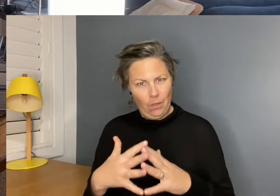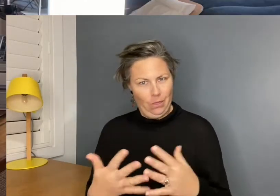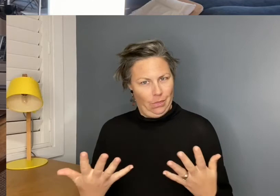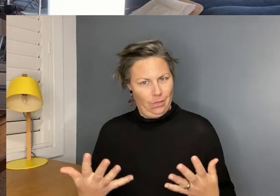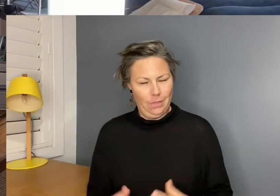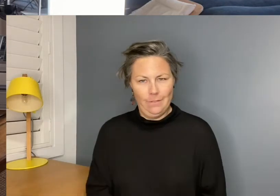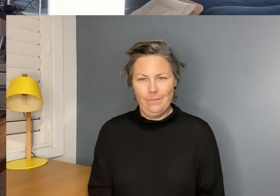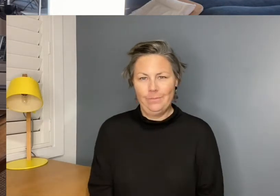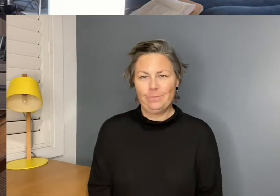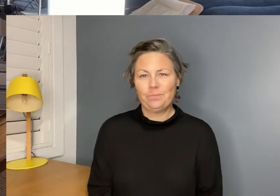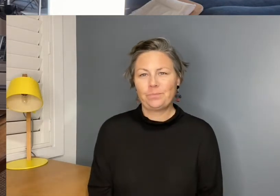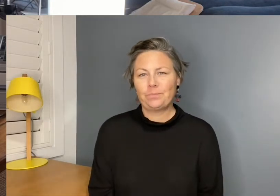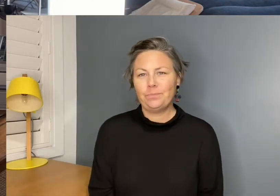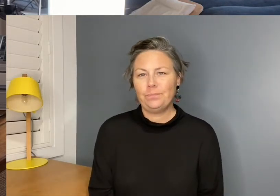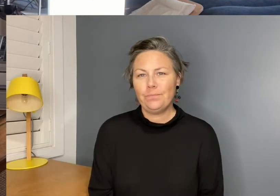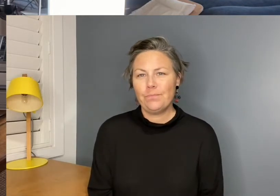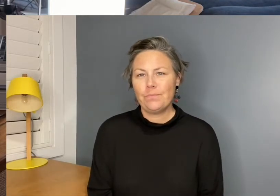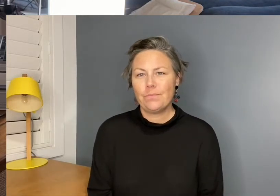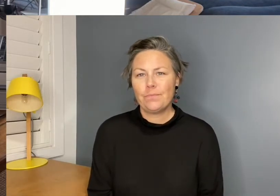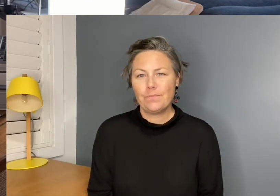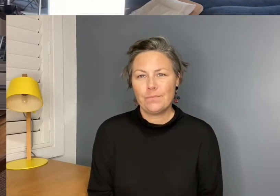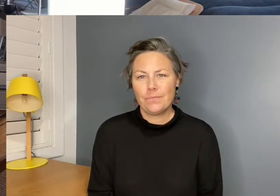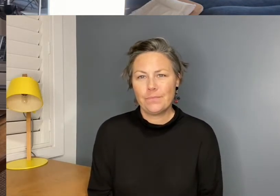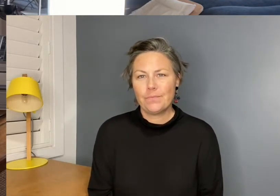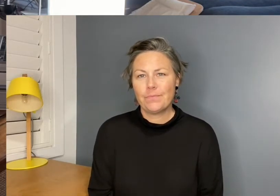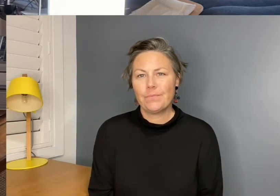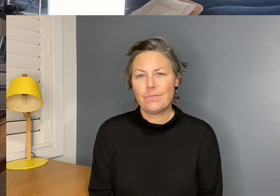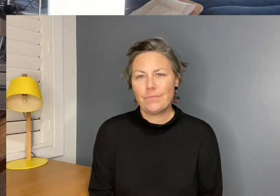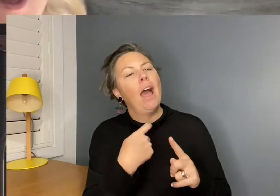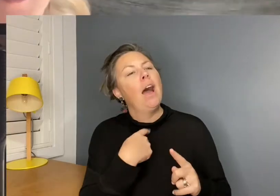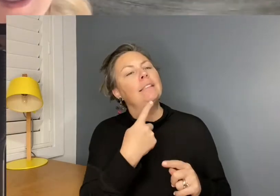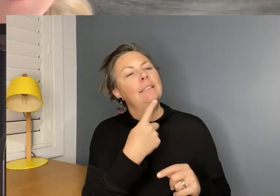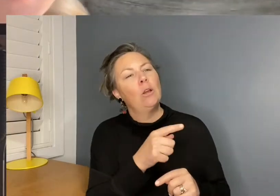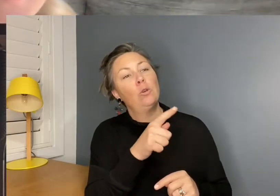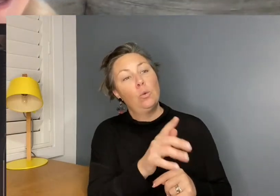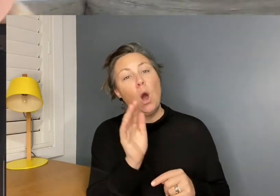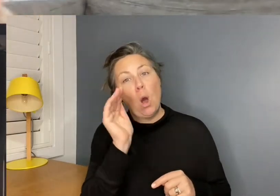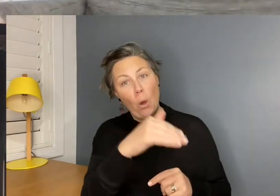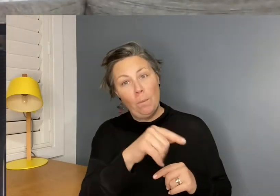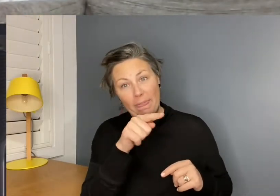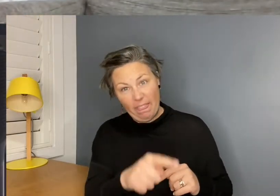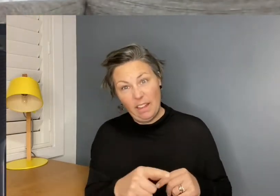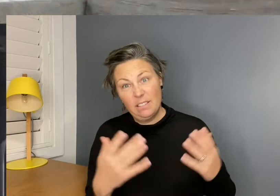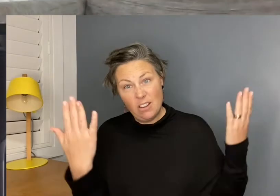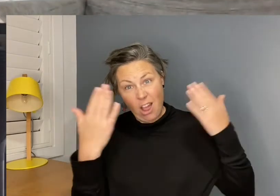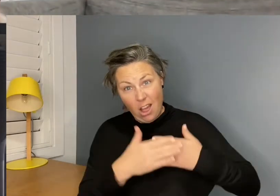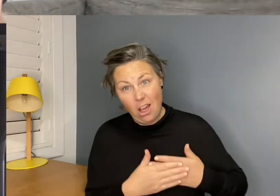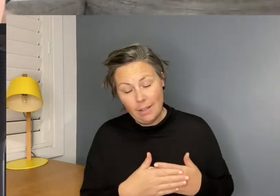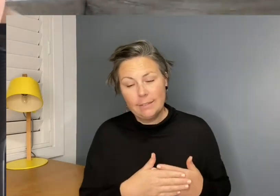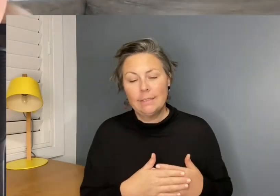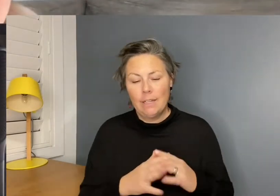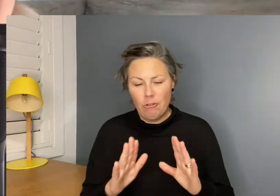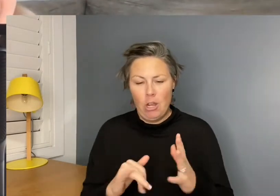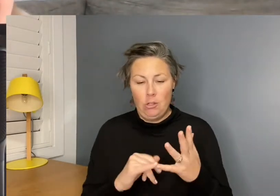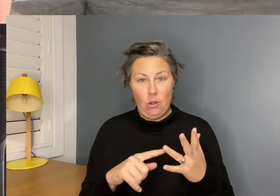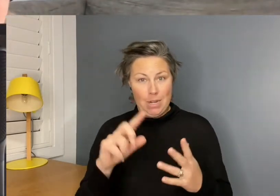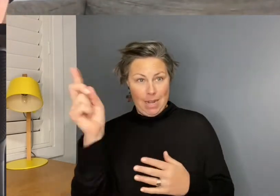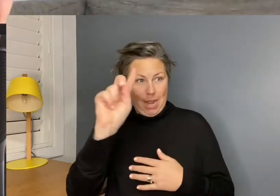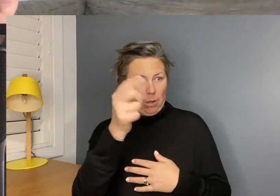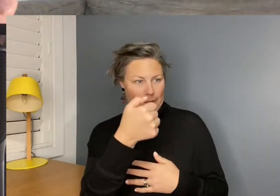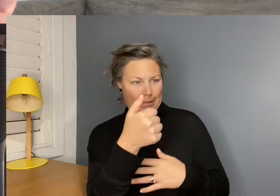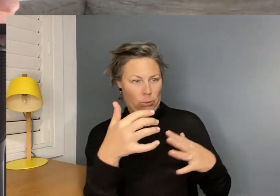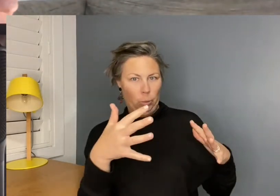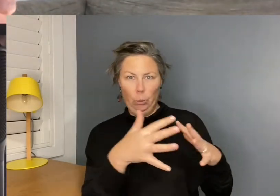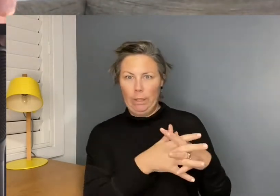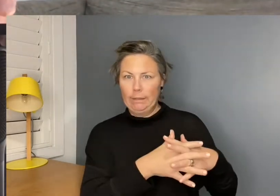You didn't do all that work the night before for nothing. Yeah, exactly. That's right. Okay, and so now you're about 6 weeks in. How